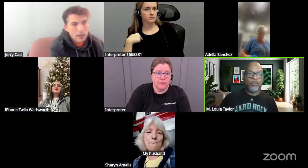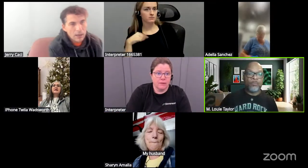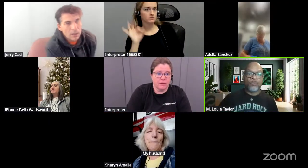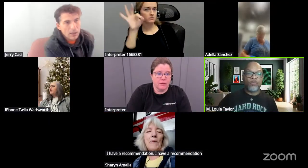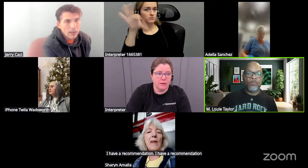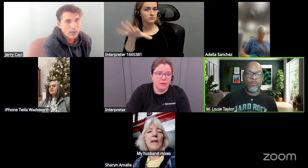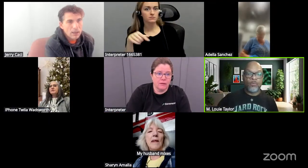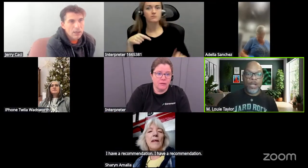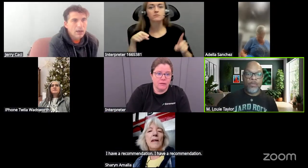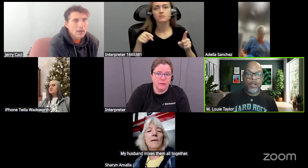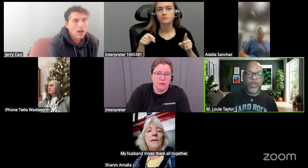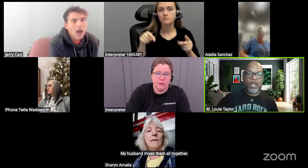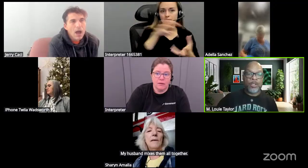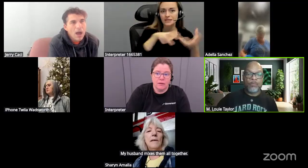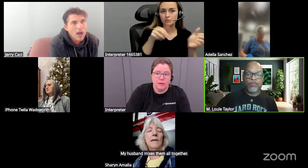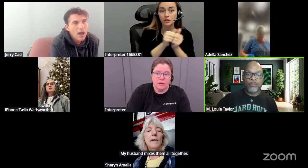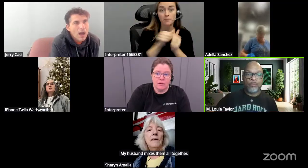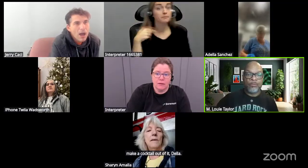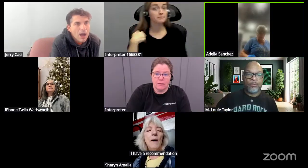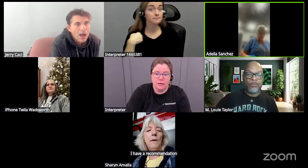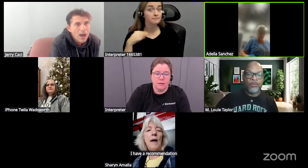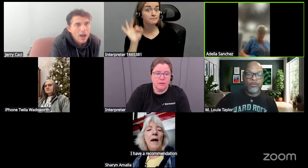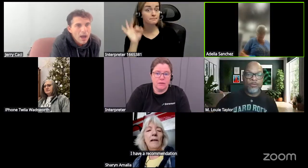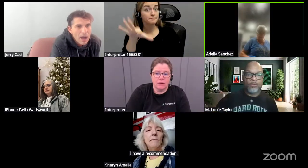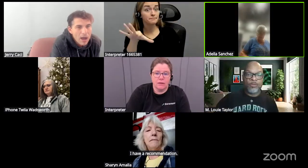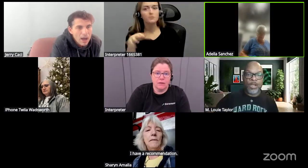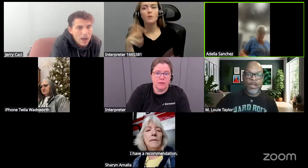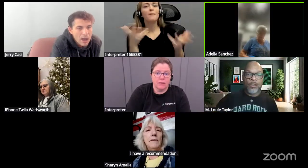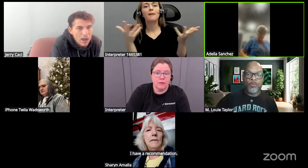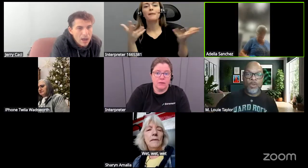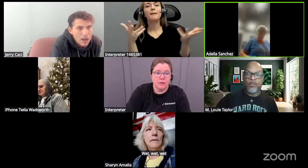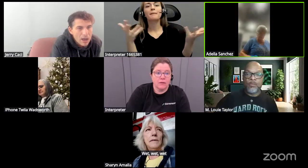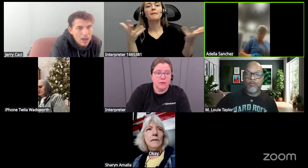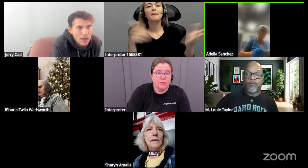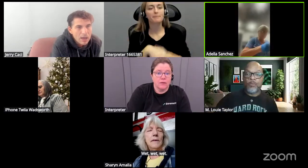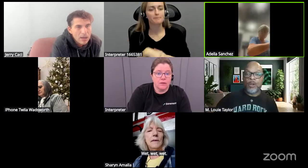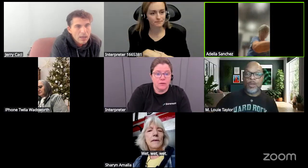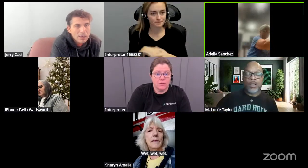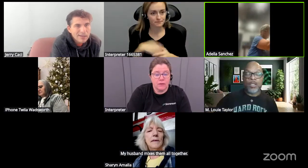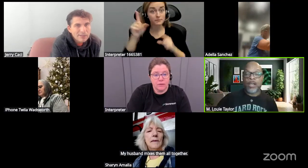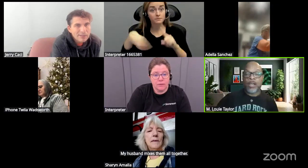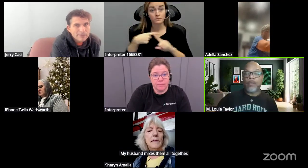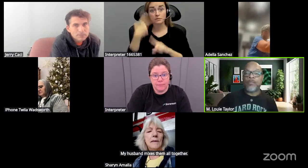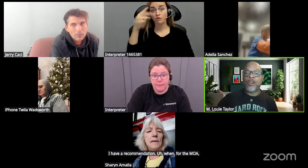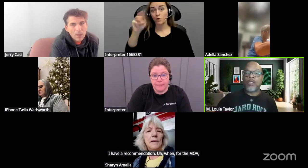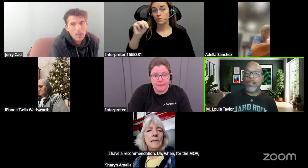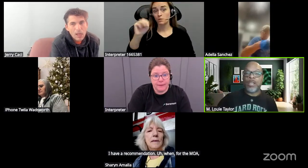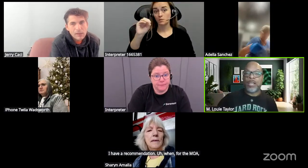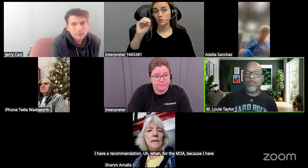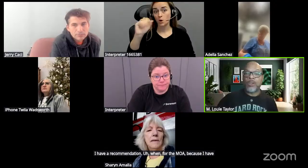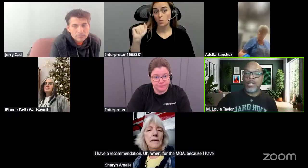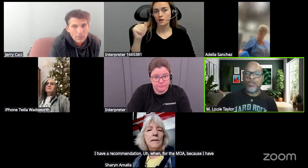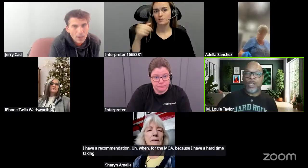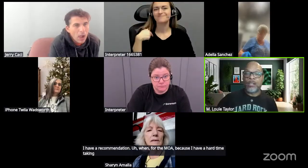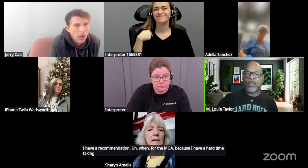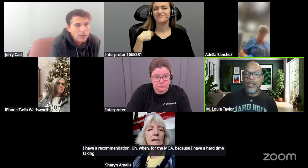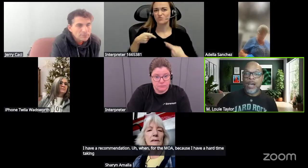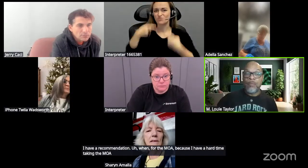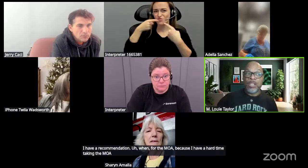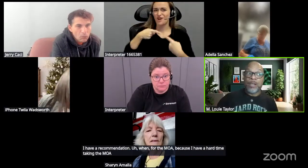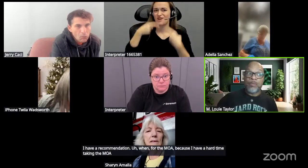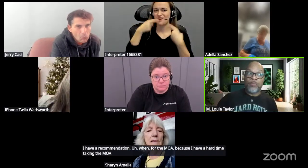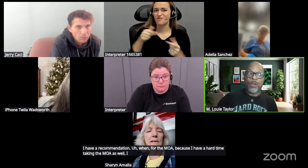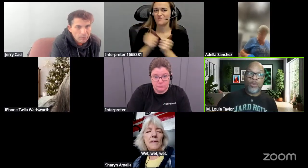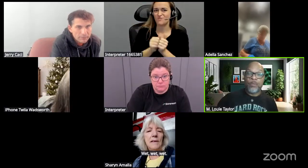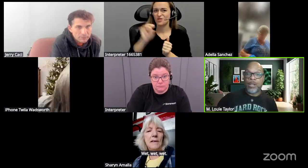all together. I have a recommendation. What, okay. what, what? When for the MOA, because I have a hard time taking the MOA as well. I